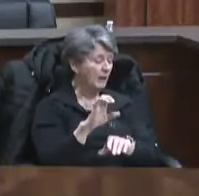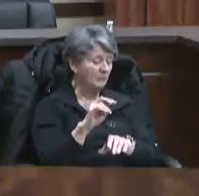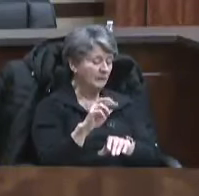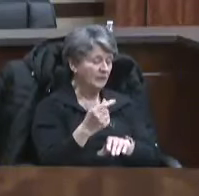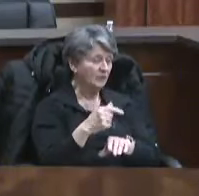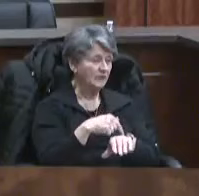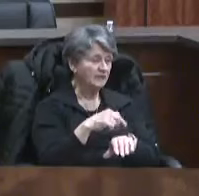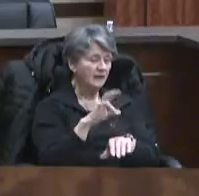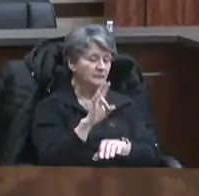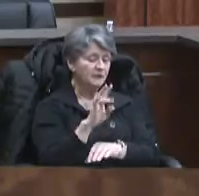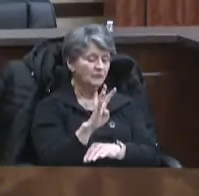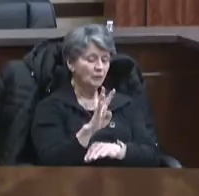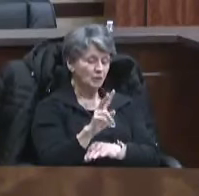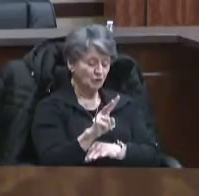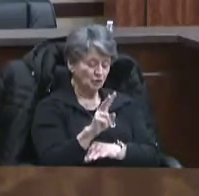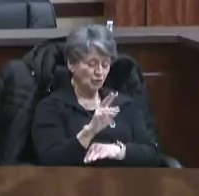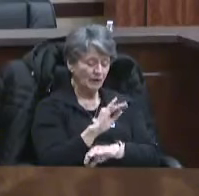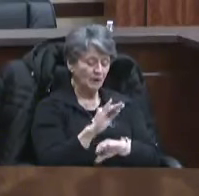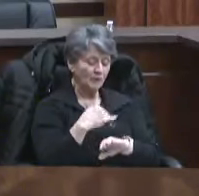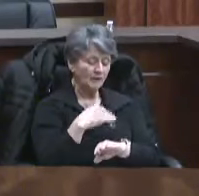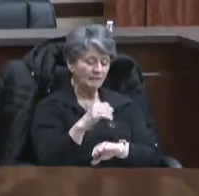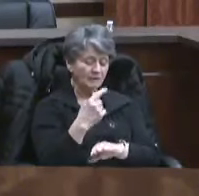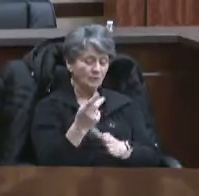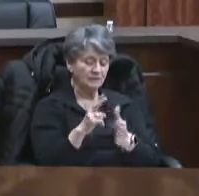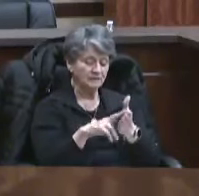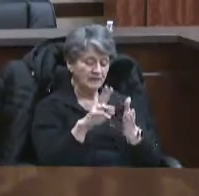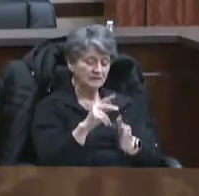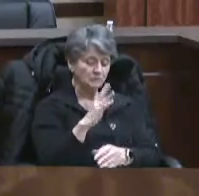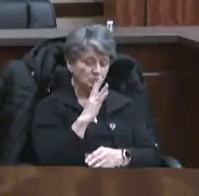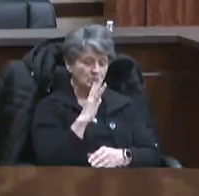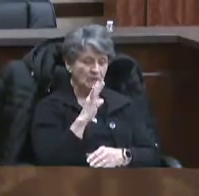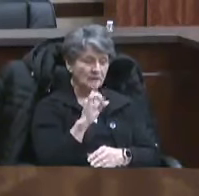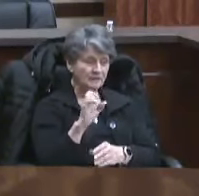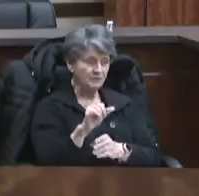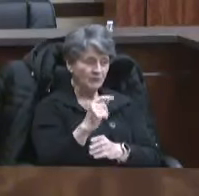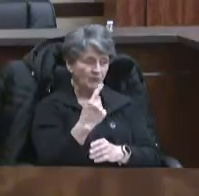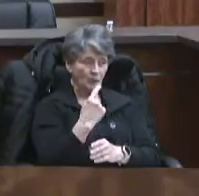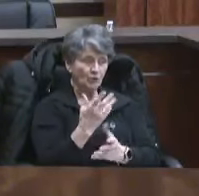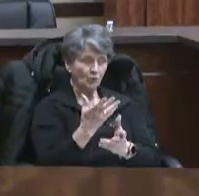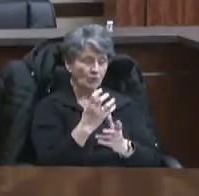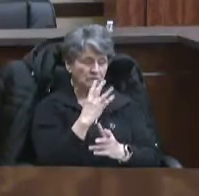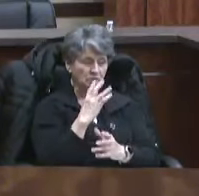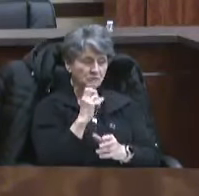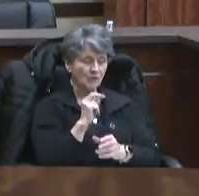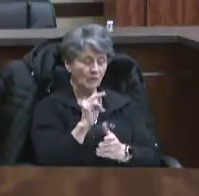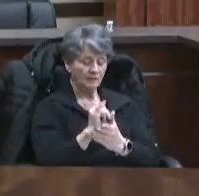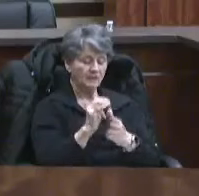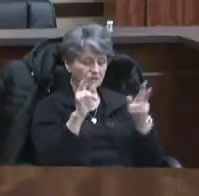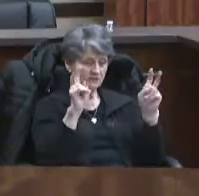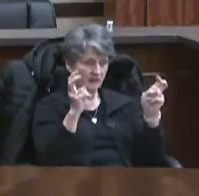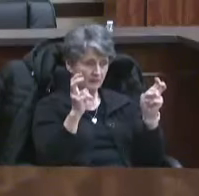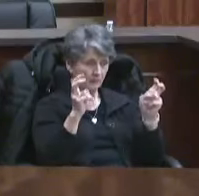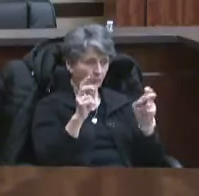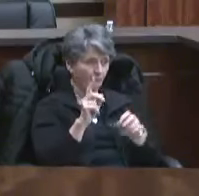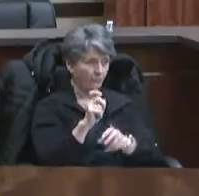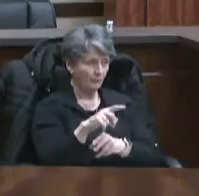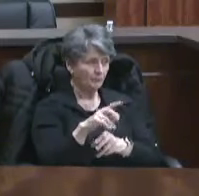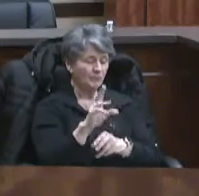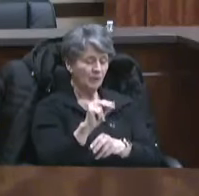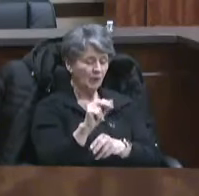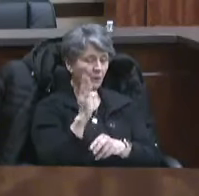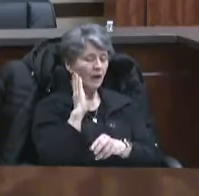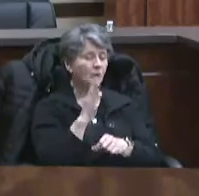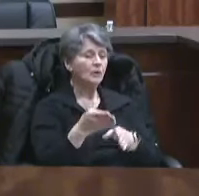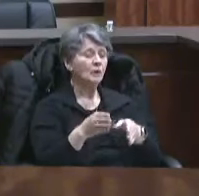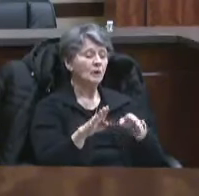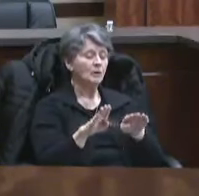7:42. Have no one signed up to speak. Is there anyone wishing to speak on this agenda item? Seeing no one,